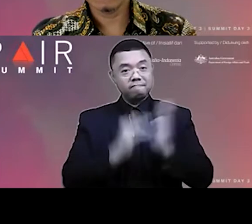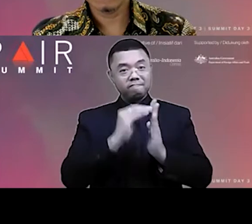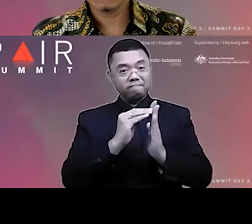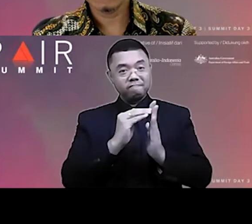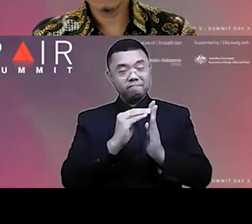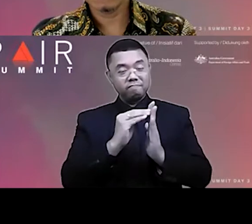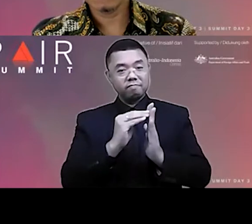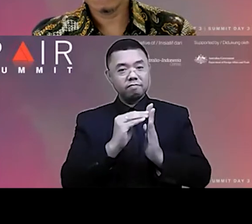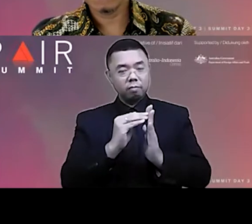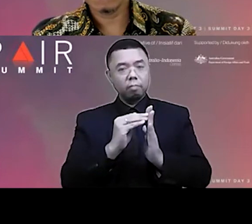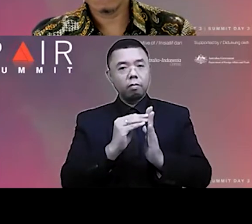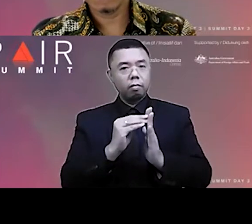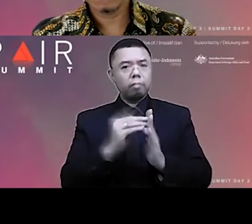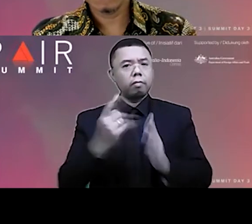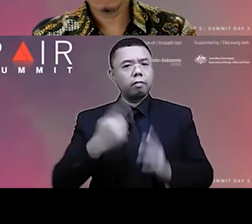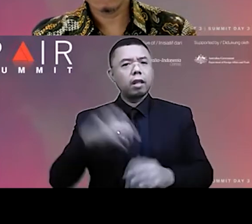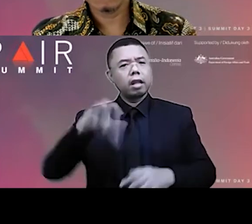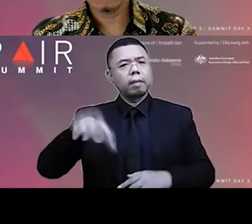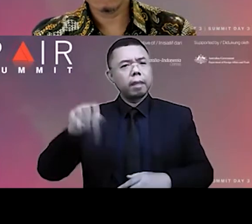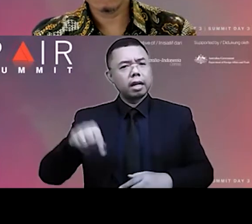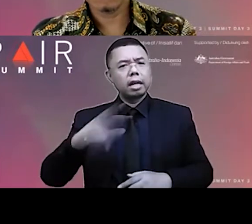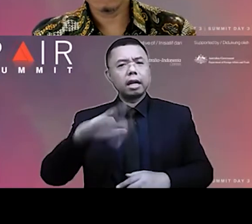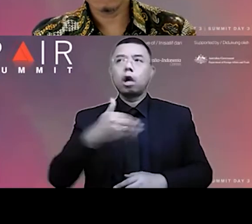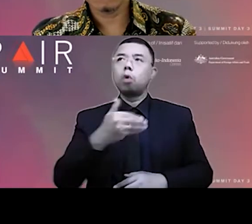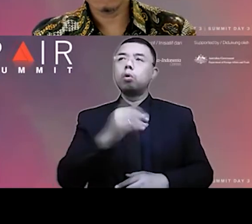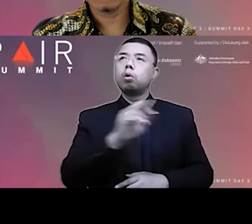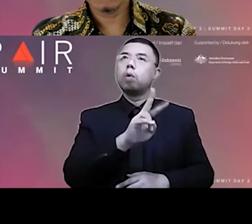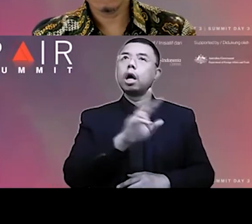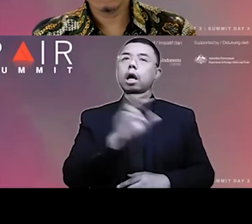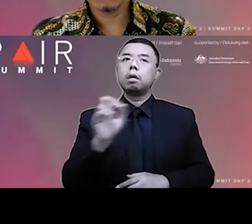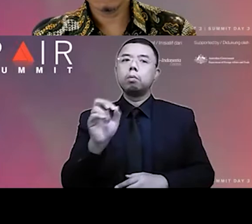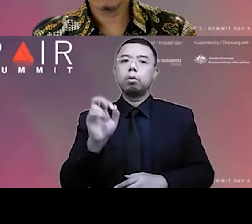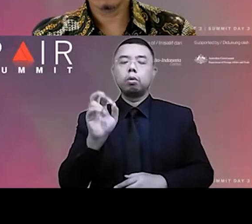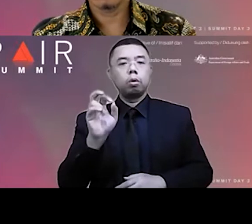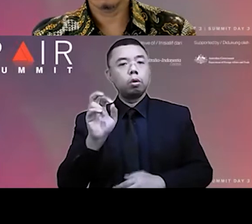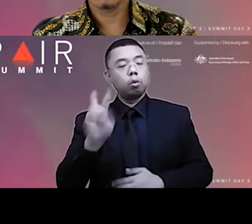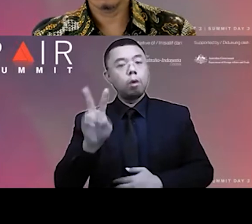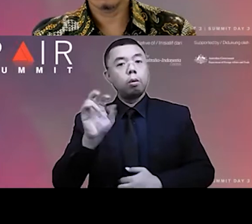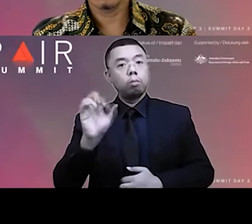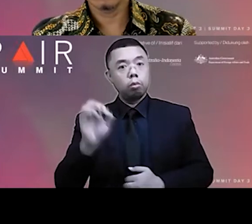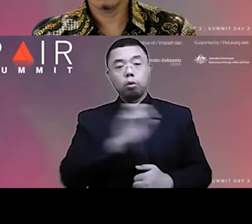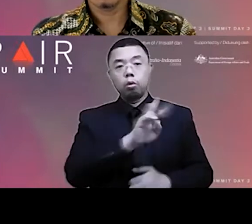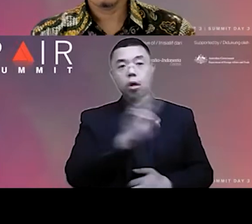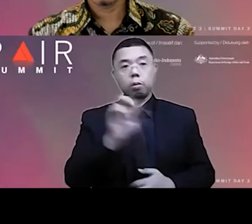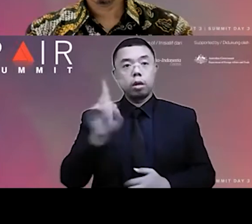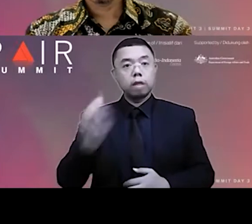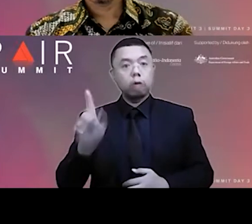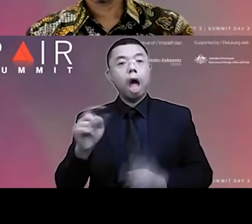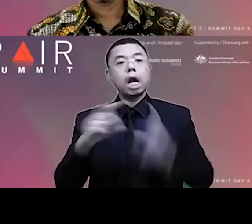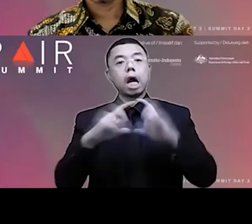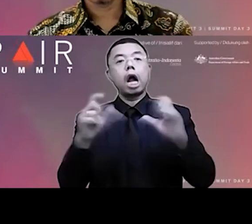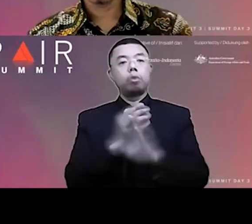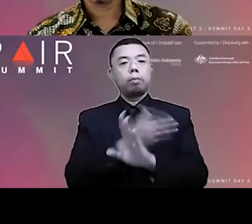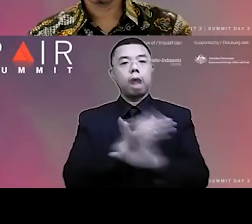in 2020 and 2021, we provide the pre-employment card, and then the people for about 10